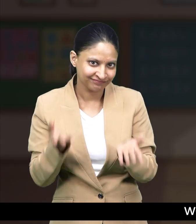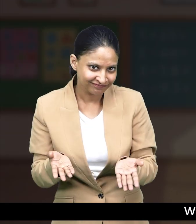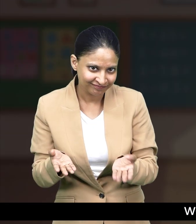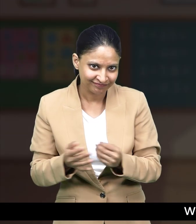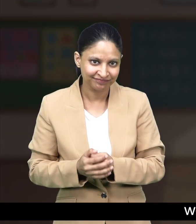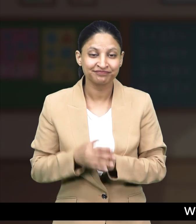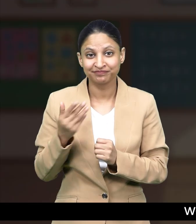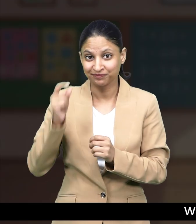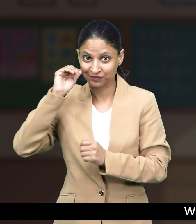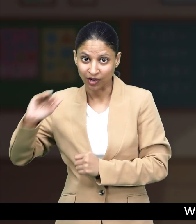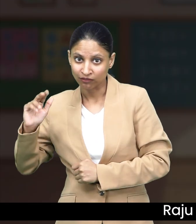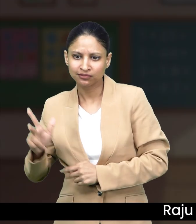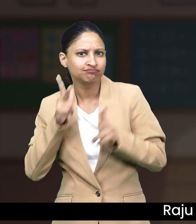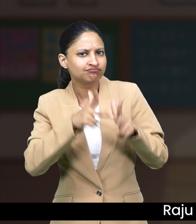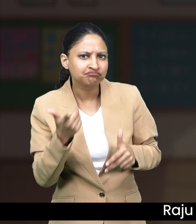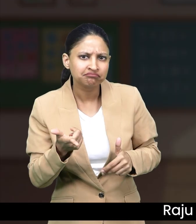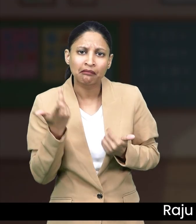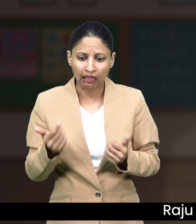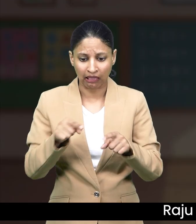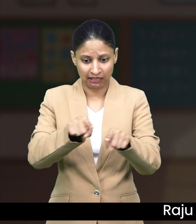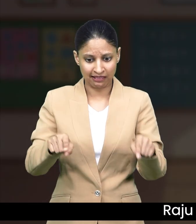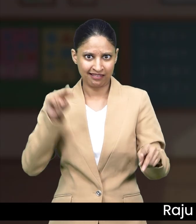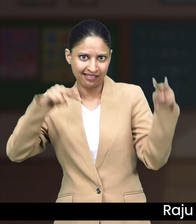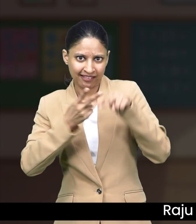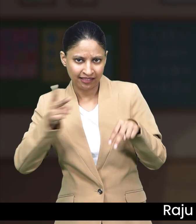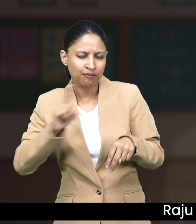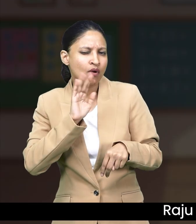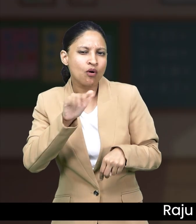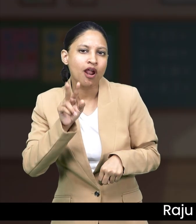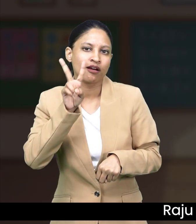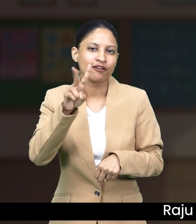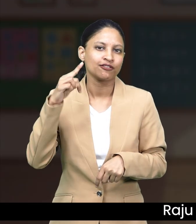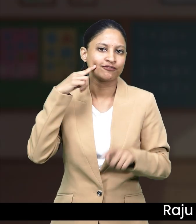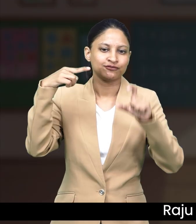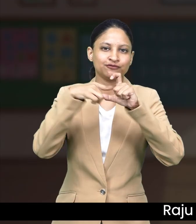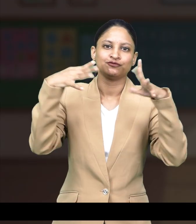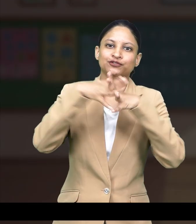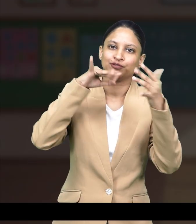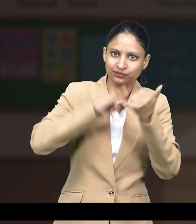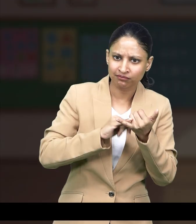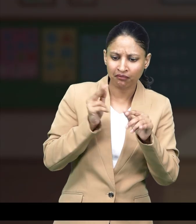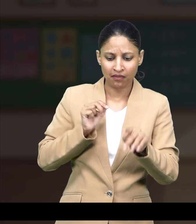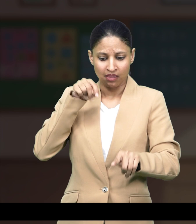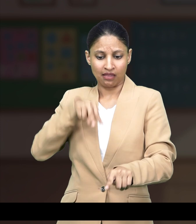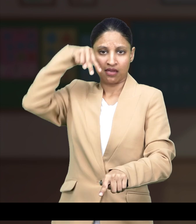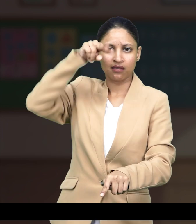another side." Raju said, "These are called views: top